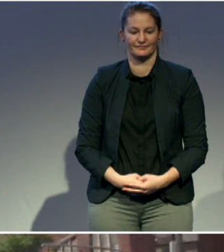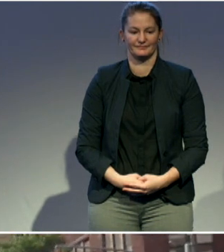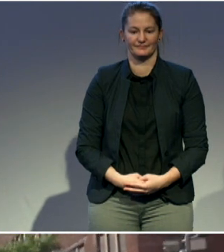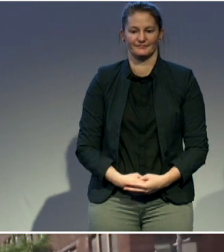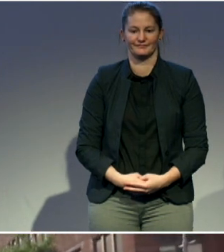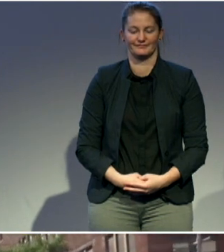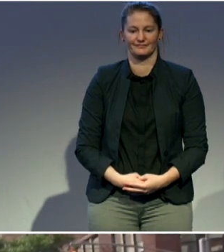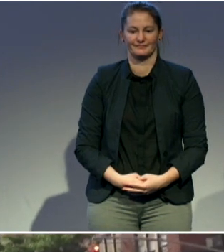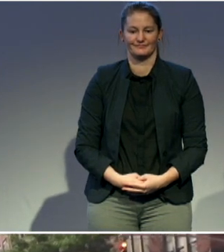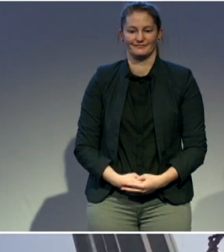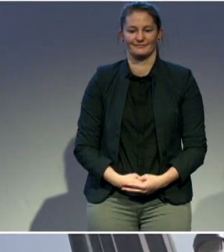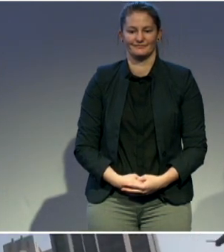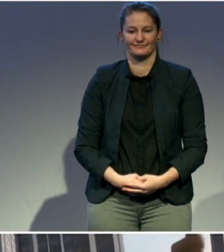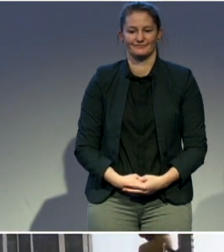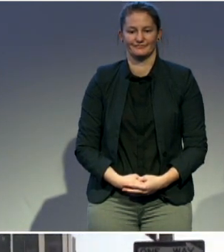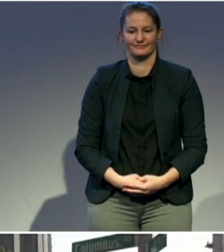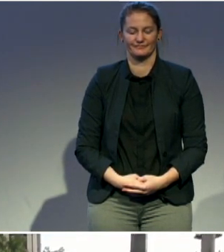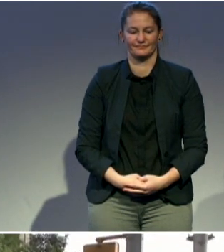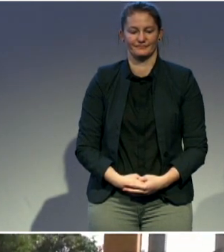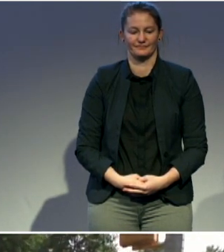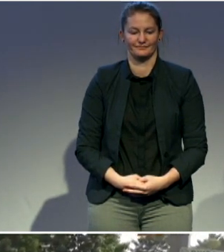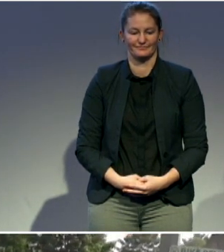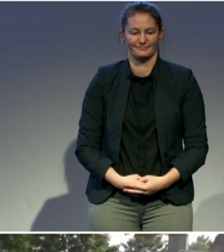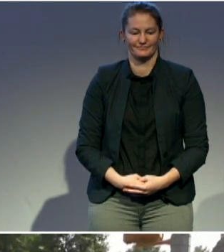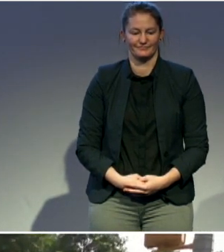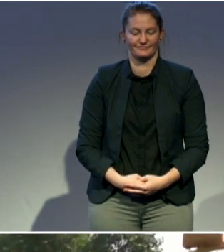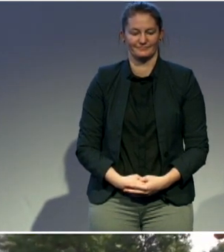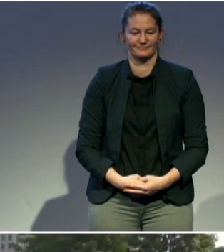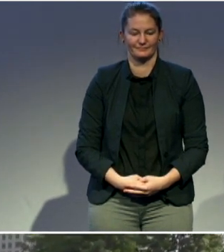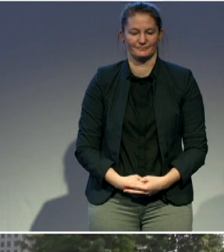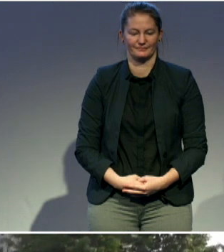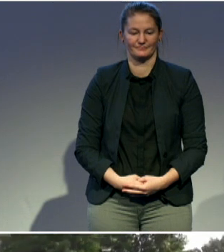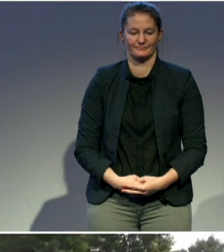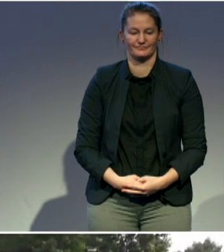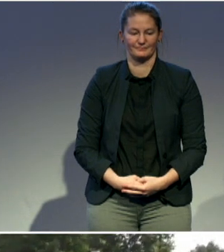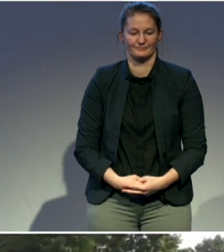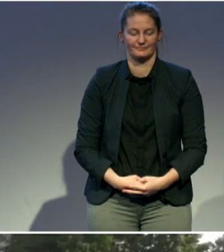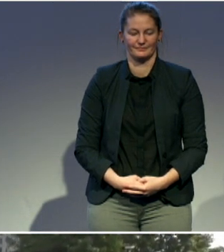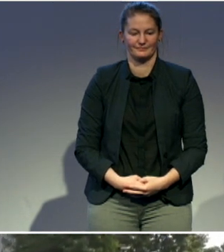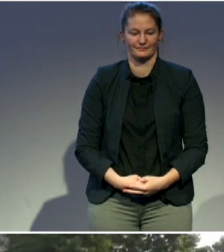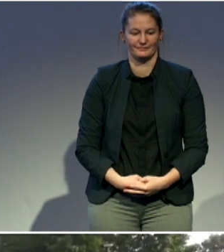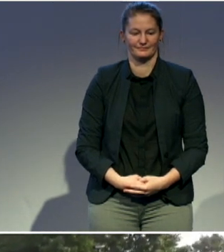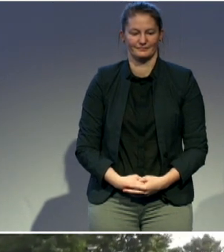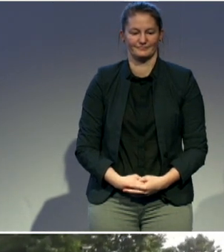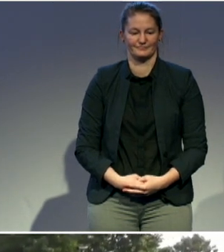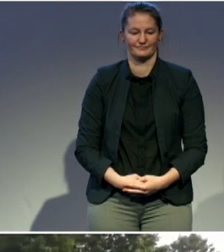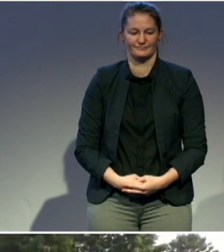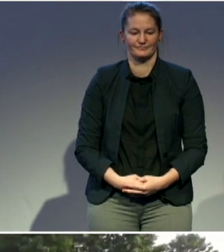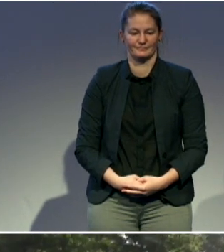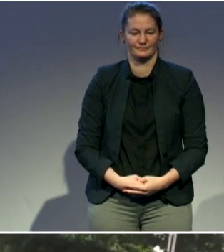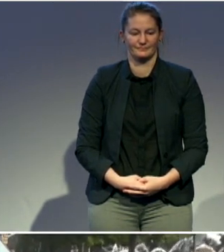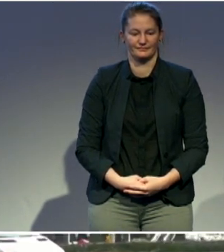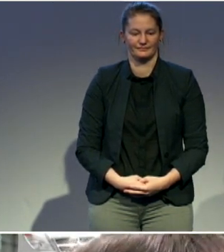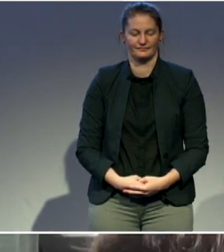more accessible and more inclusive of all people. Disability rights are human rights,